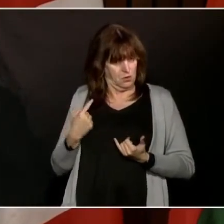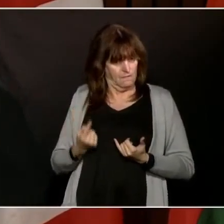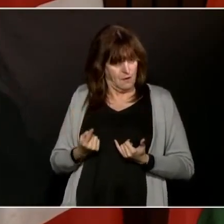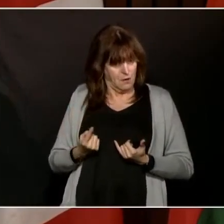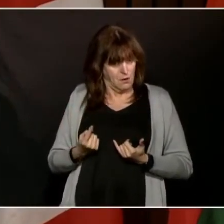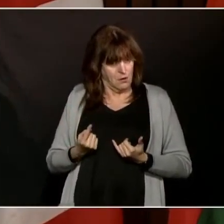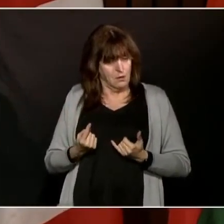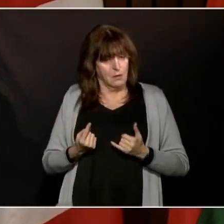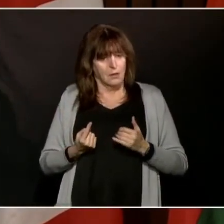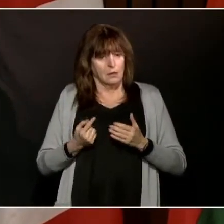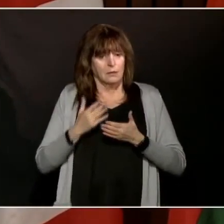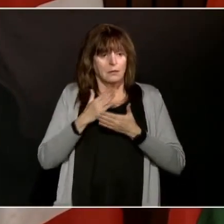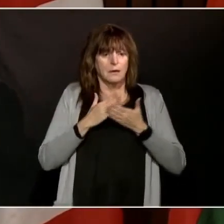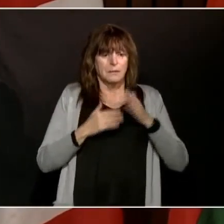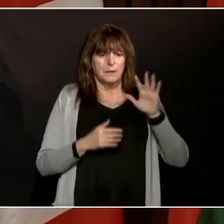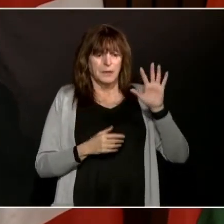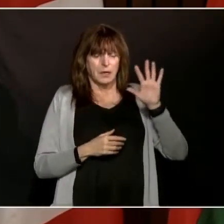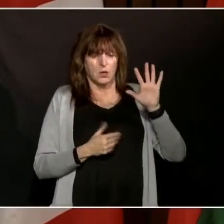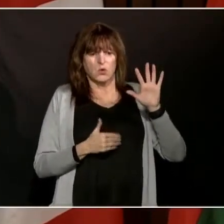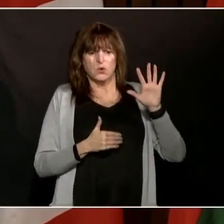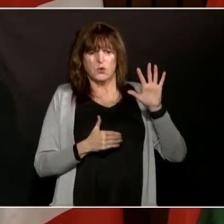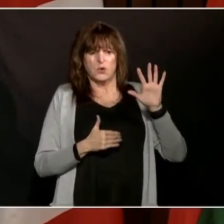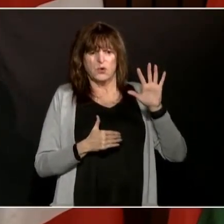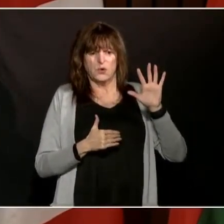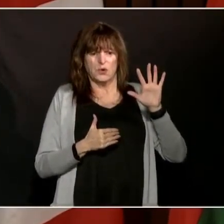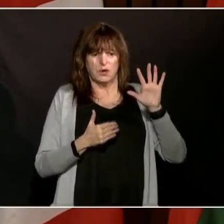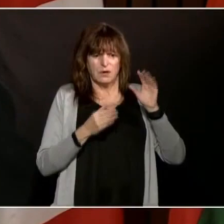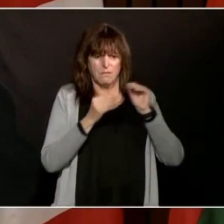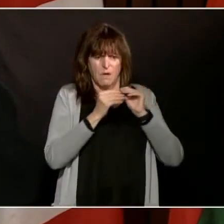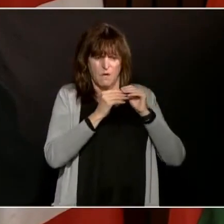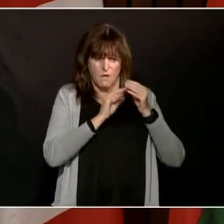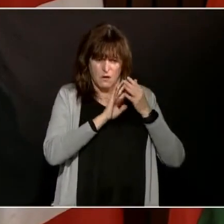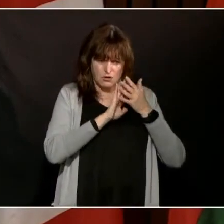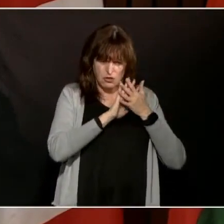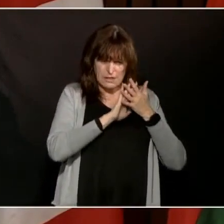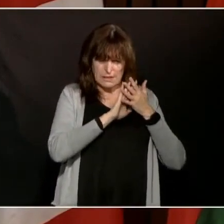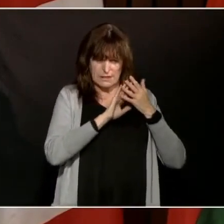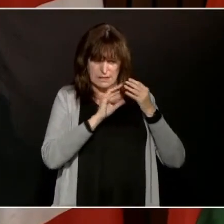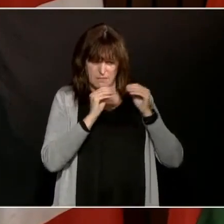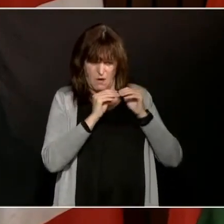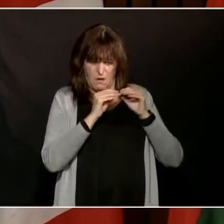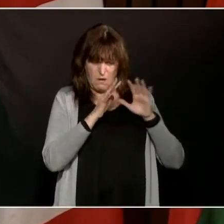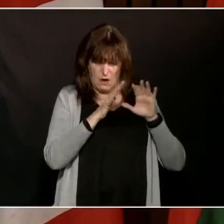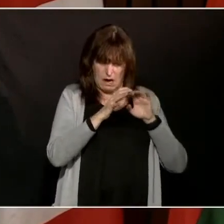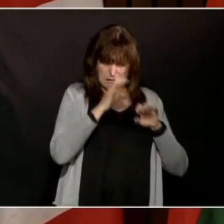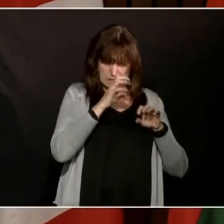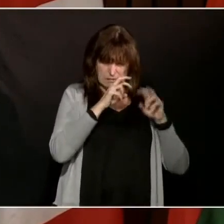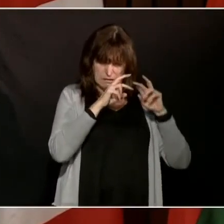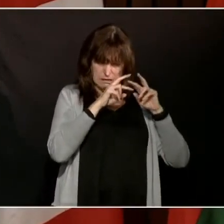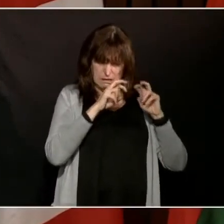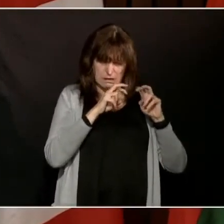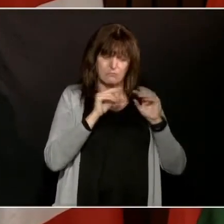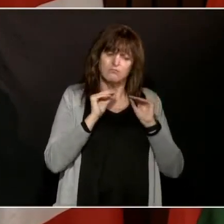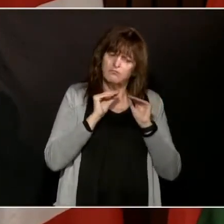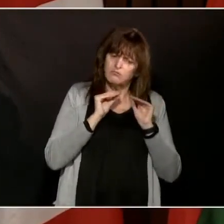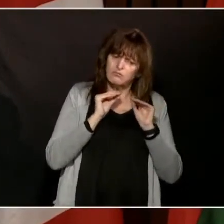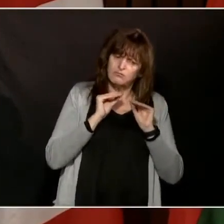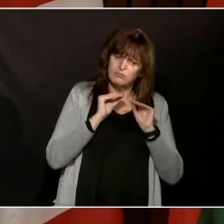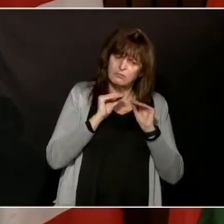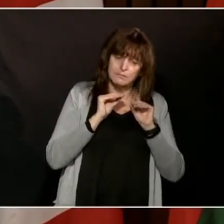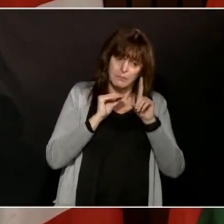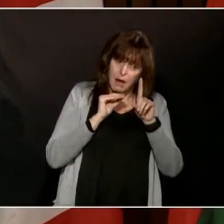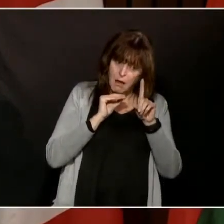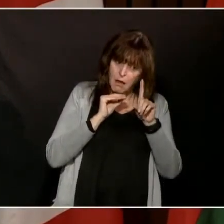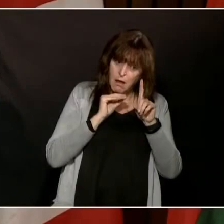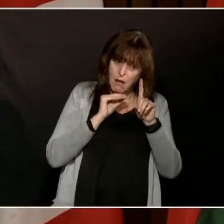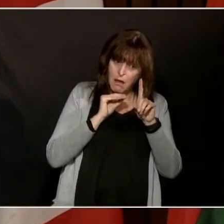those neighborhoods as a discrete effort around the VOCs, but there has been a deeper investigation of any potential